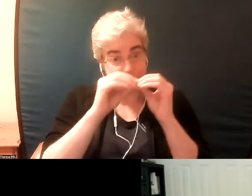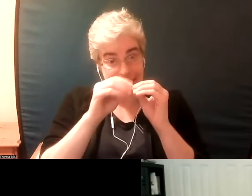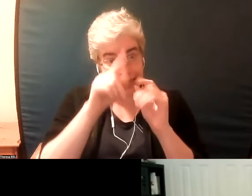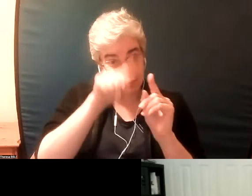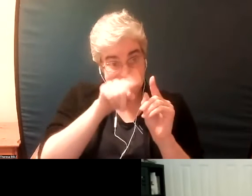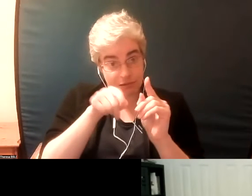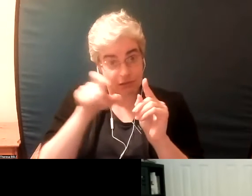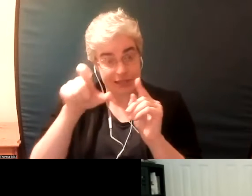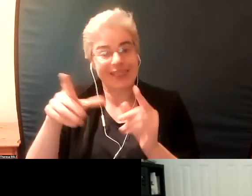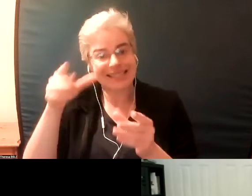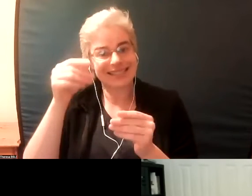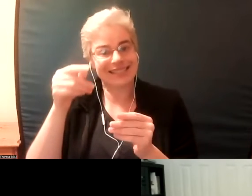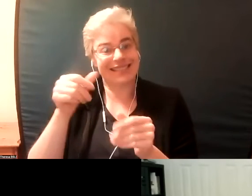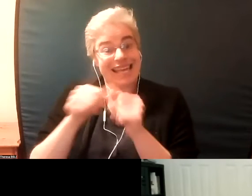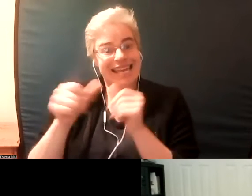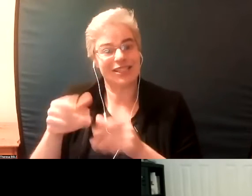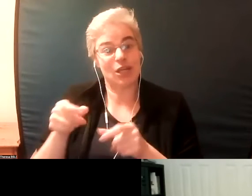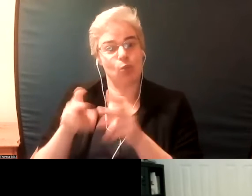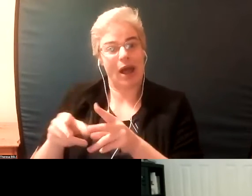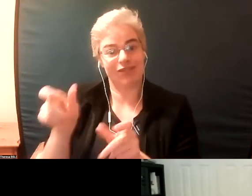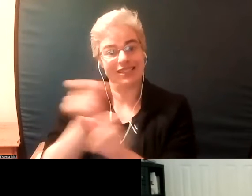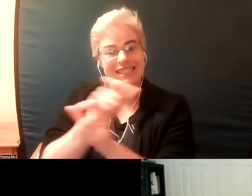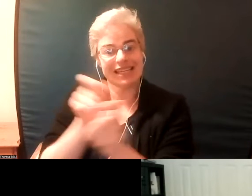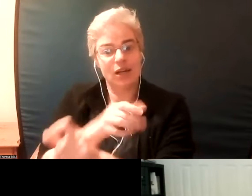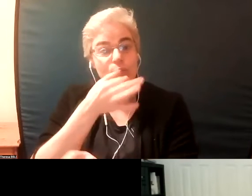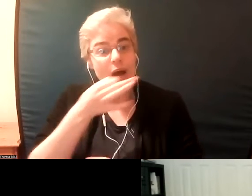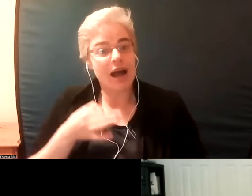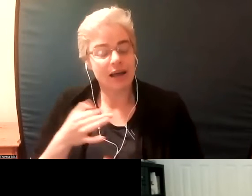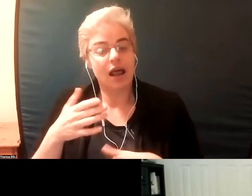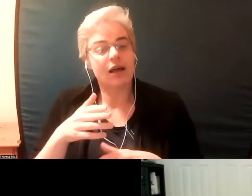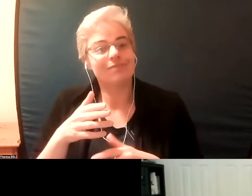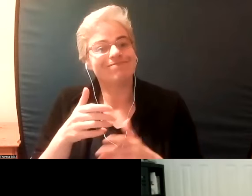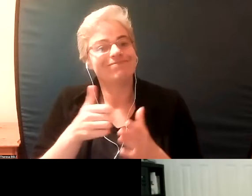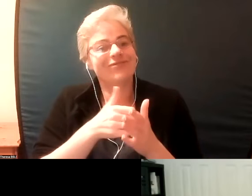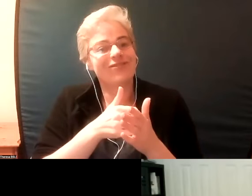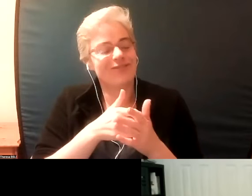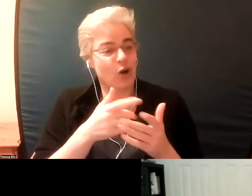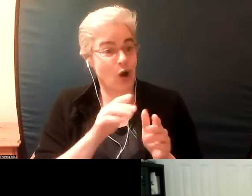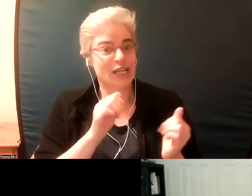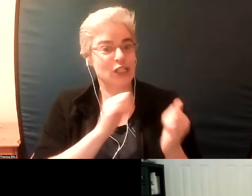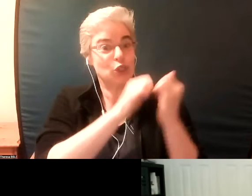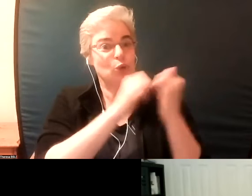What we are being asked to do is being asked to learn as if we're neurotypical.